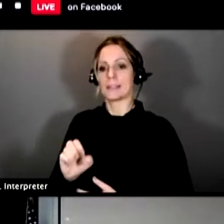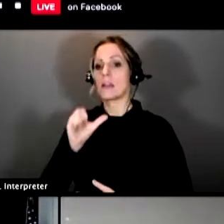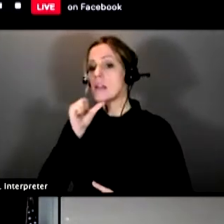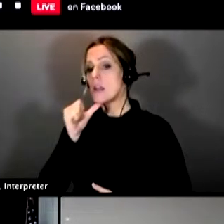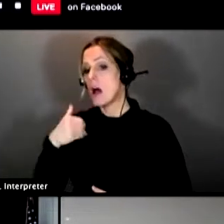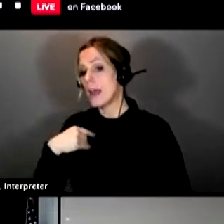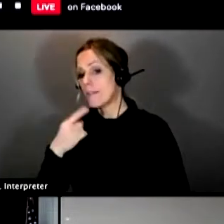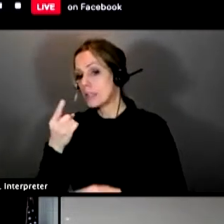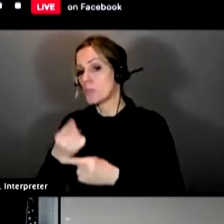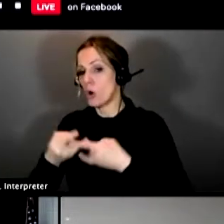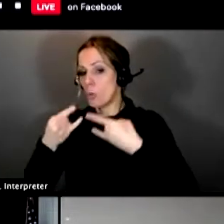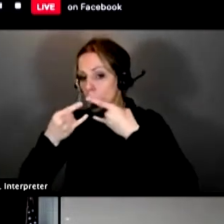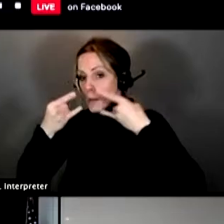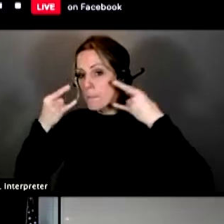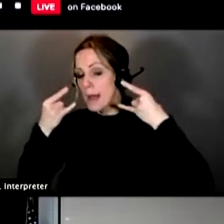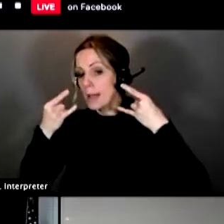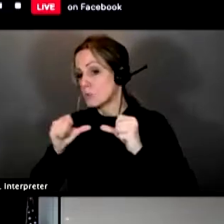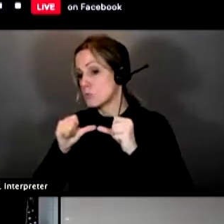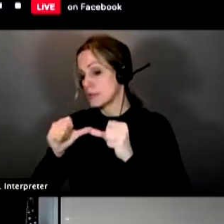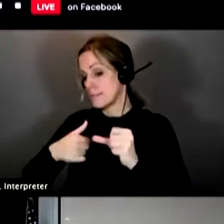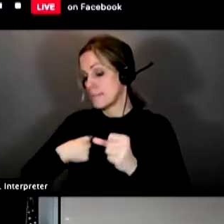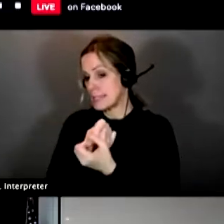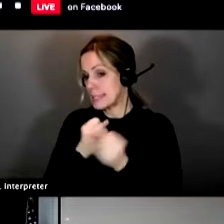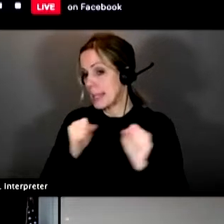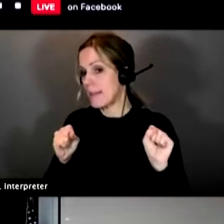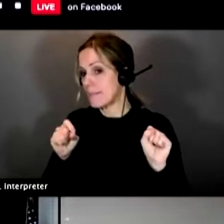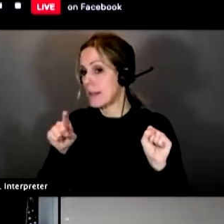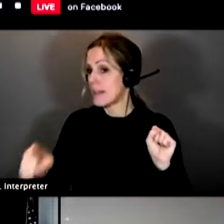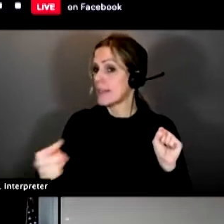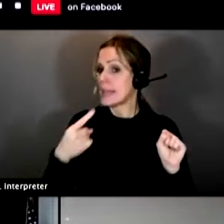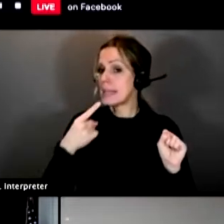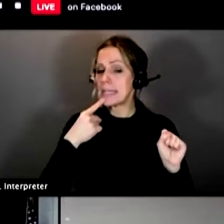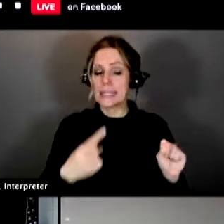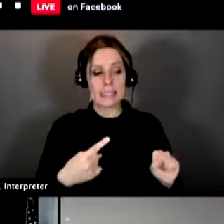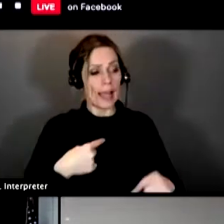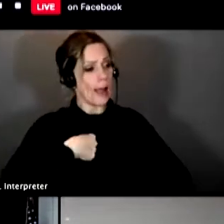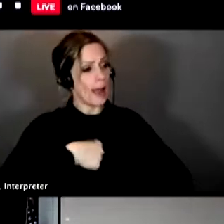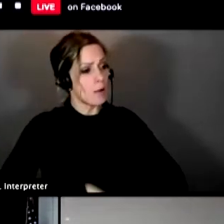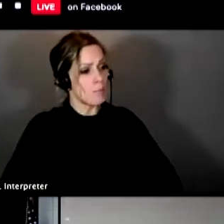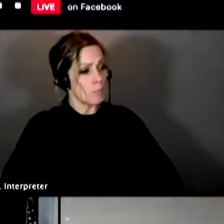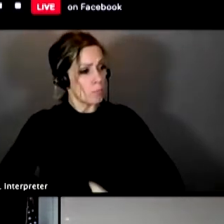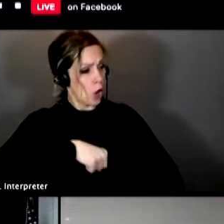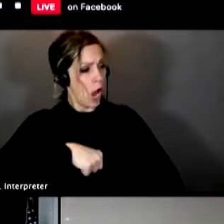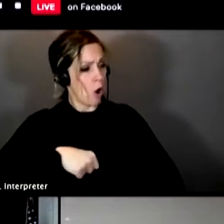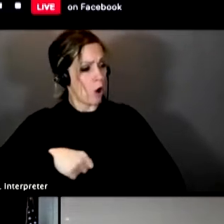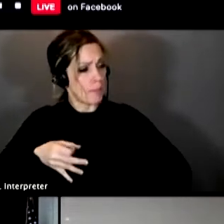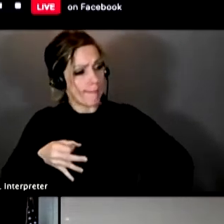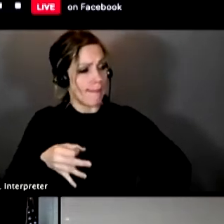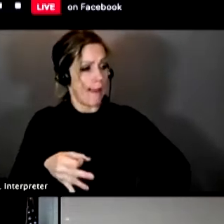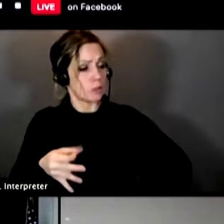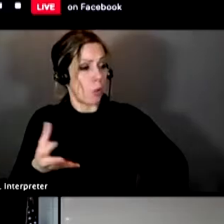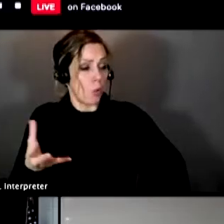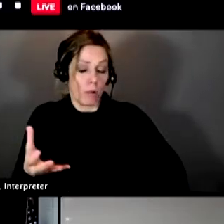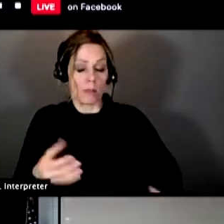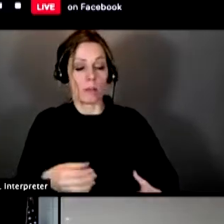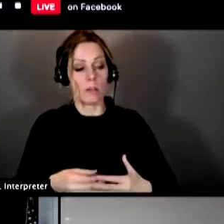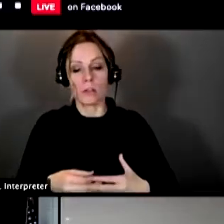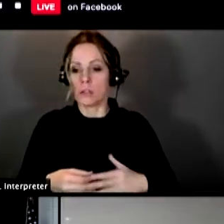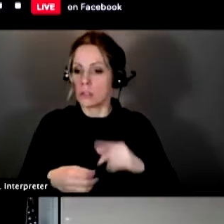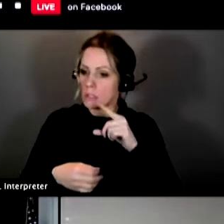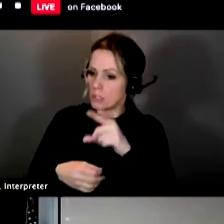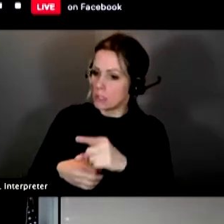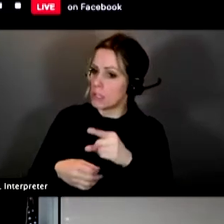me safe, and then proceeded to tell me how much he was proud of being an asshole and that he very